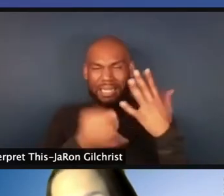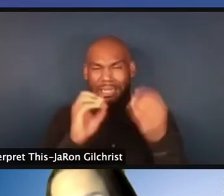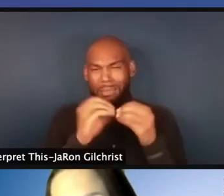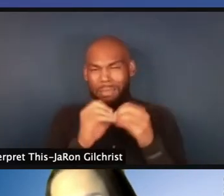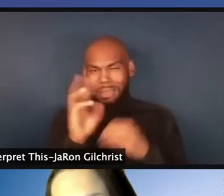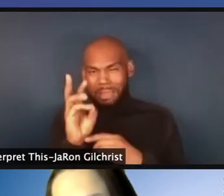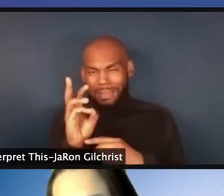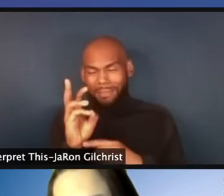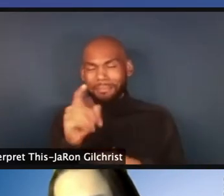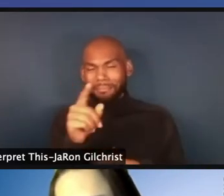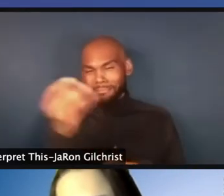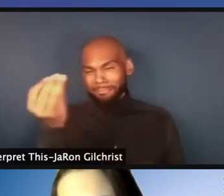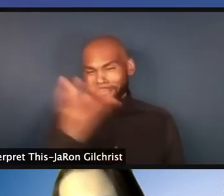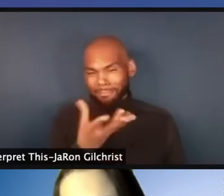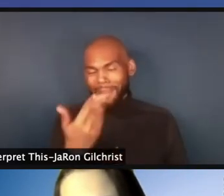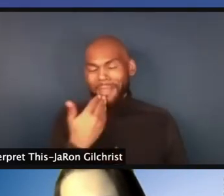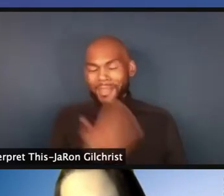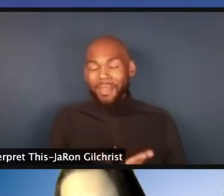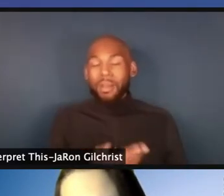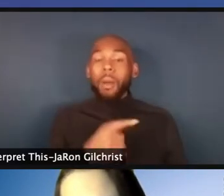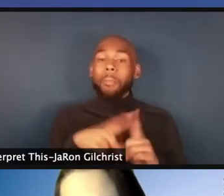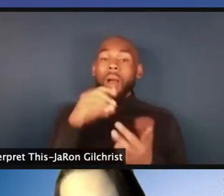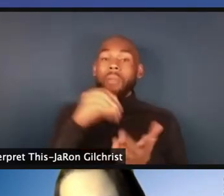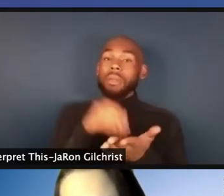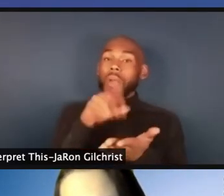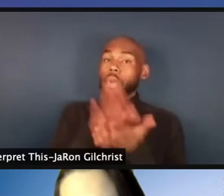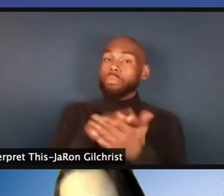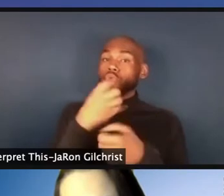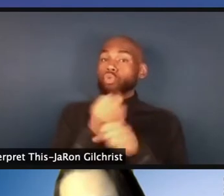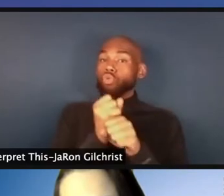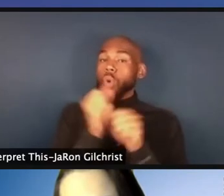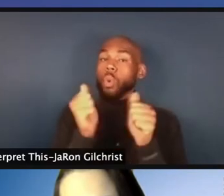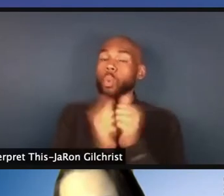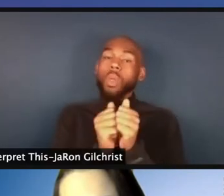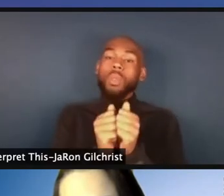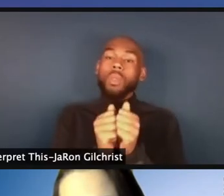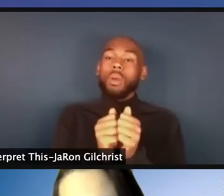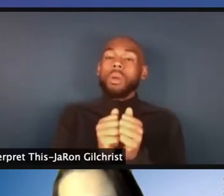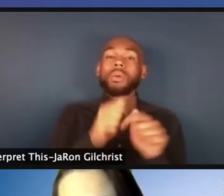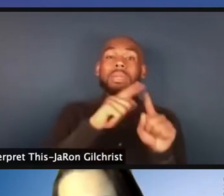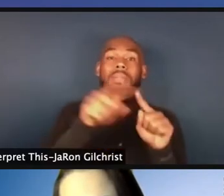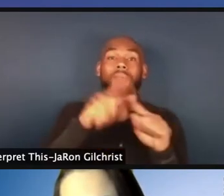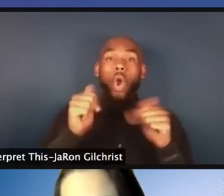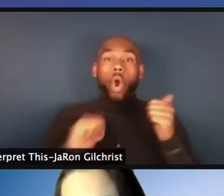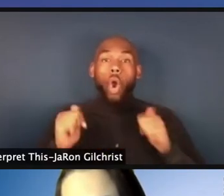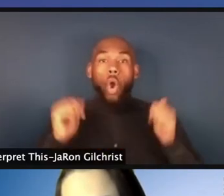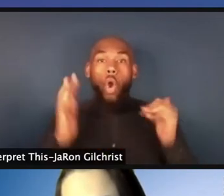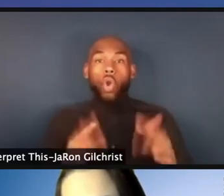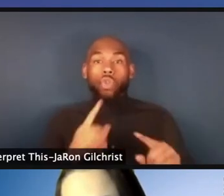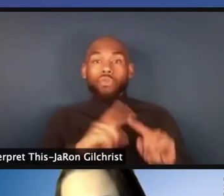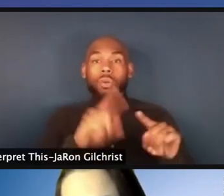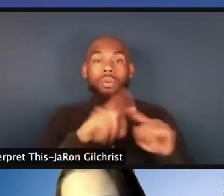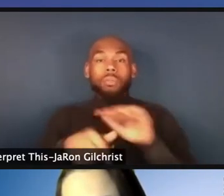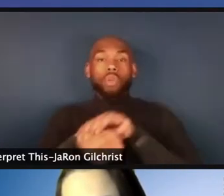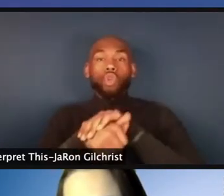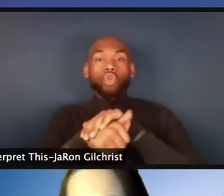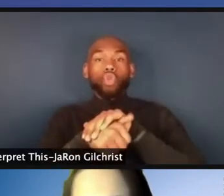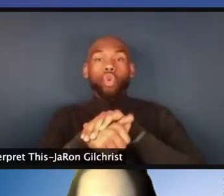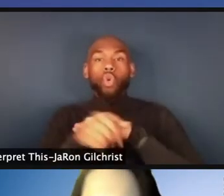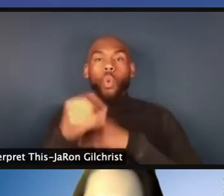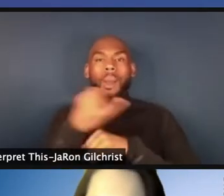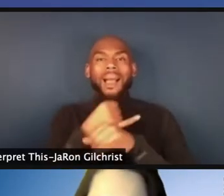Anyway, so the document was created with the input of scores of artists from across Turtle Island,